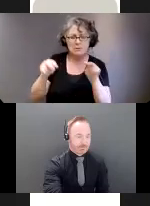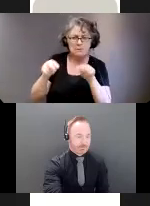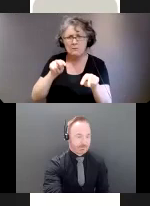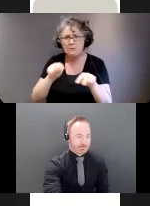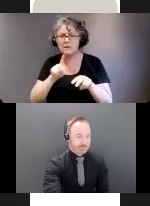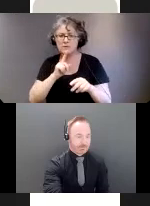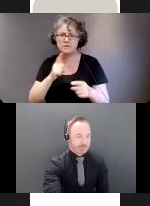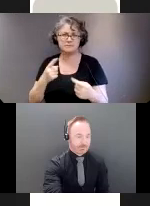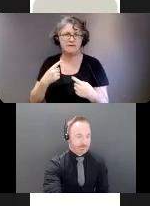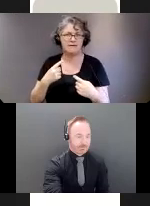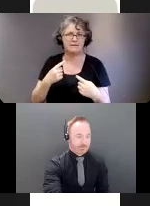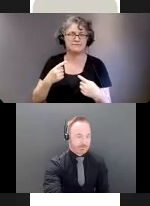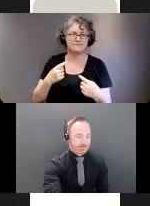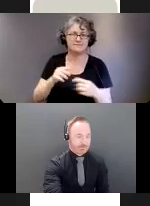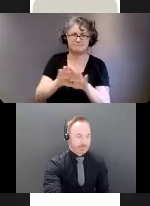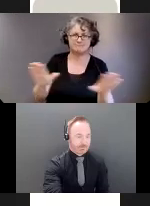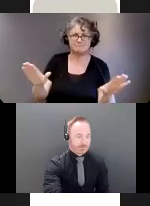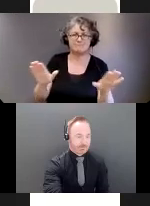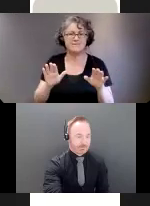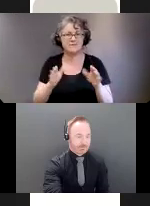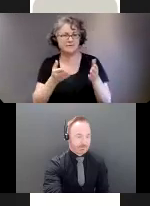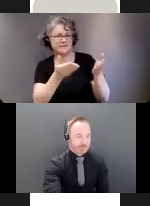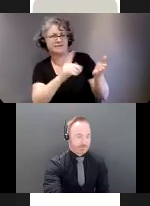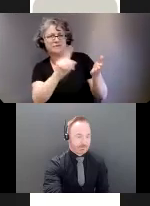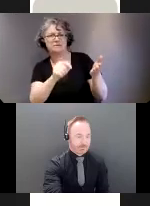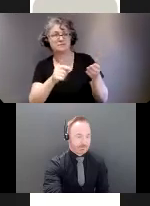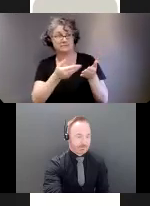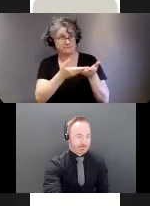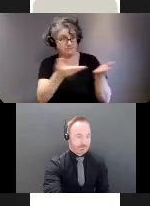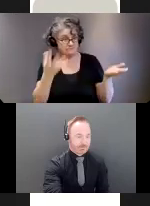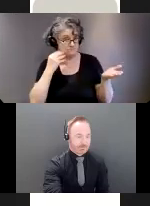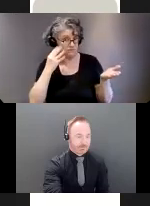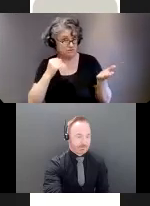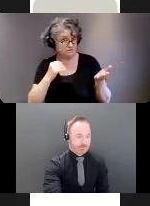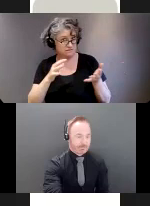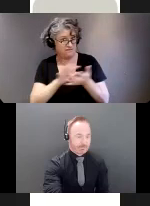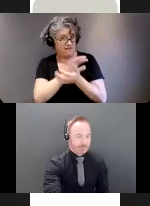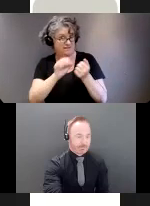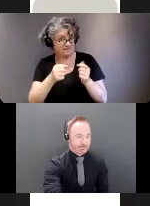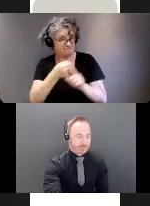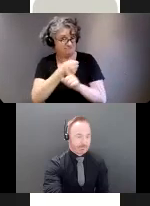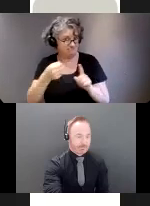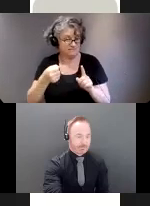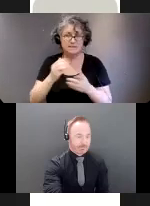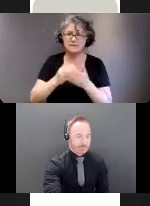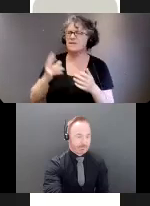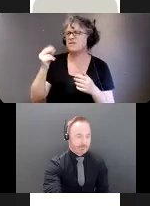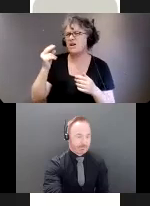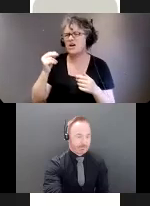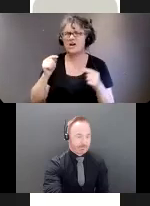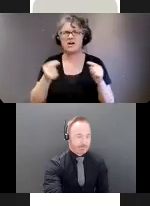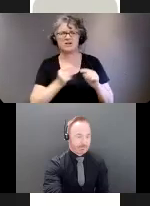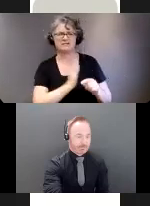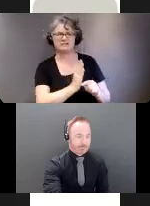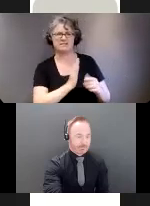responses to, that question of, are you experiencing domestic violence? Some are saying no, it might hurt your connection and trust